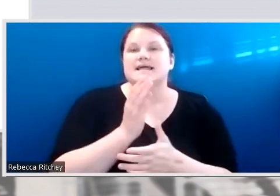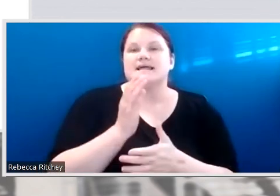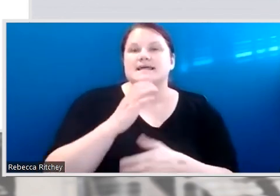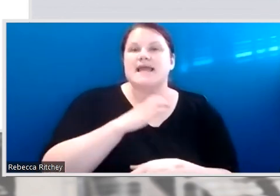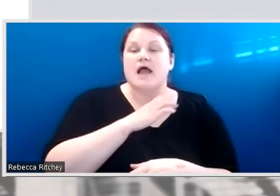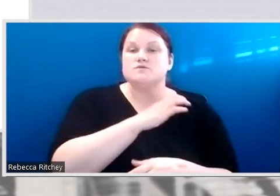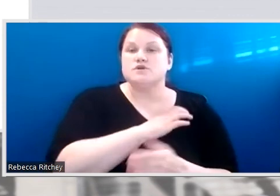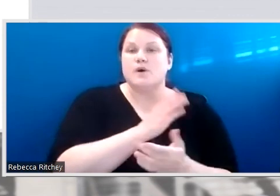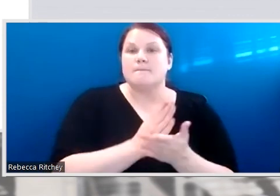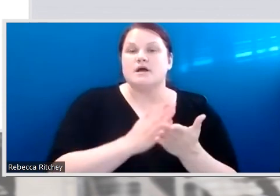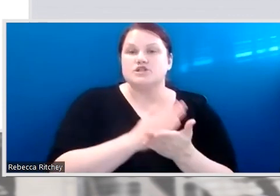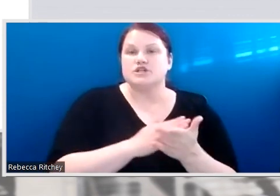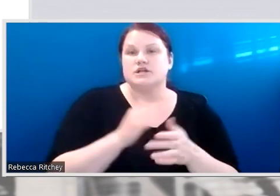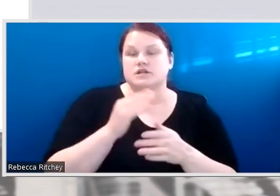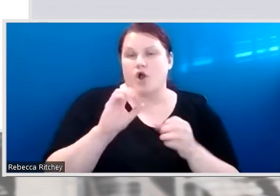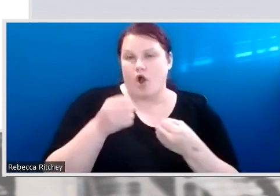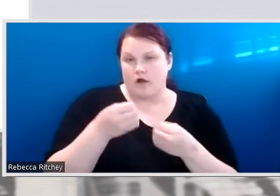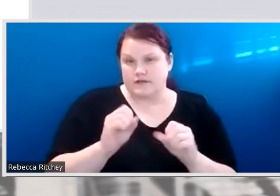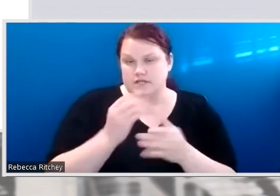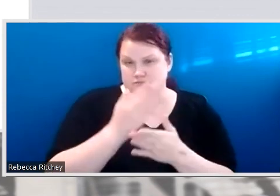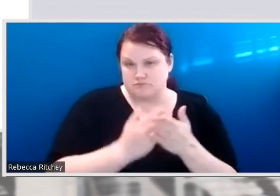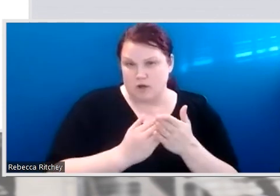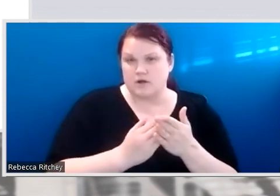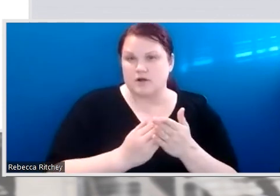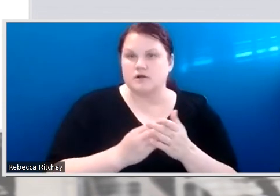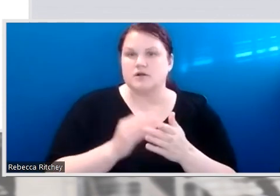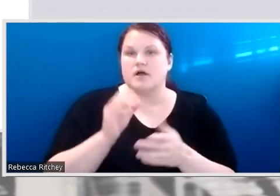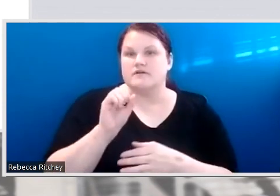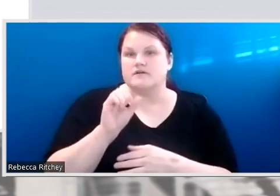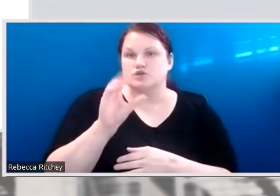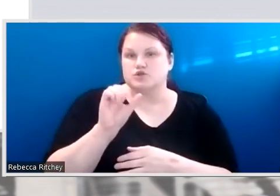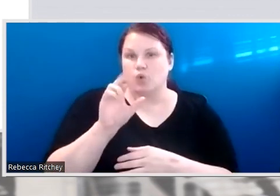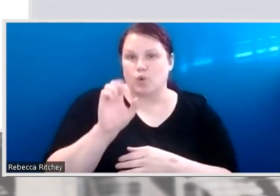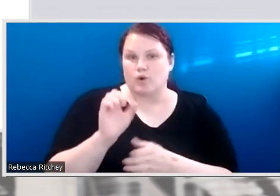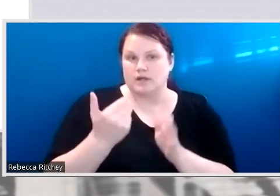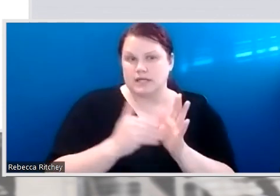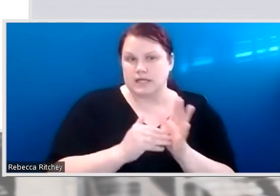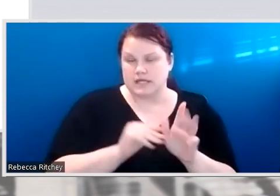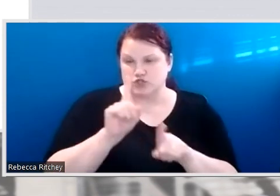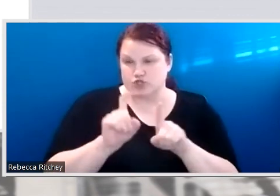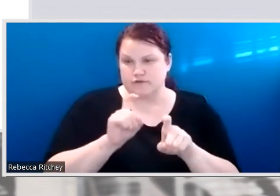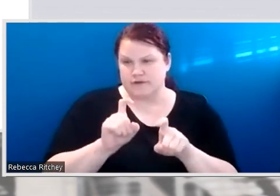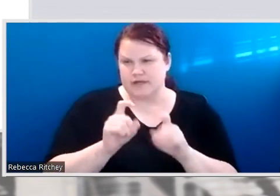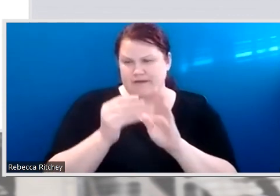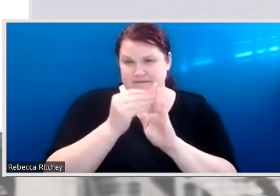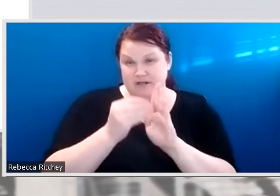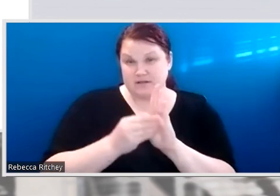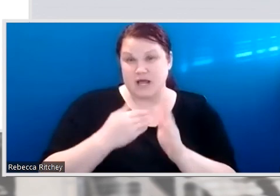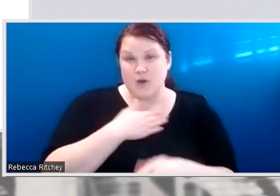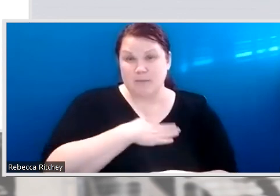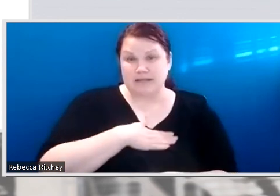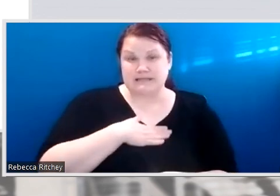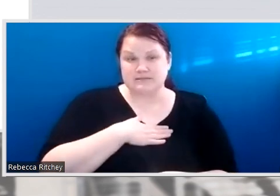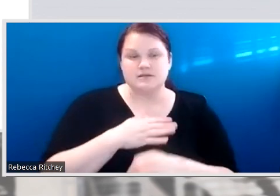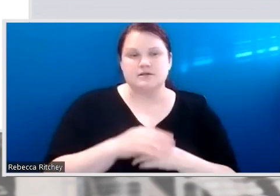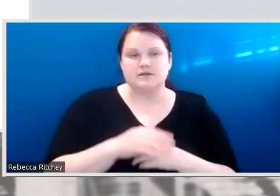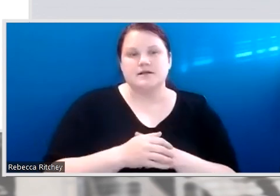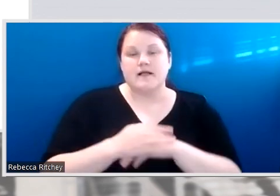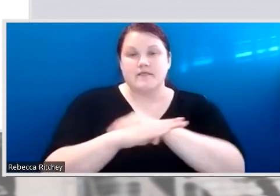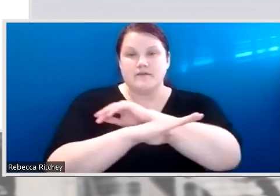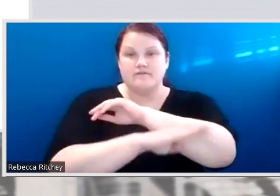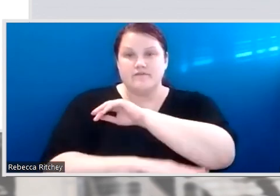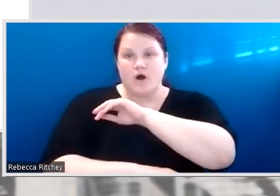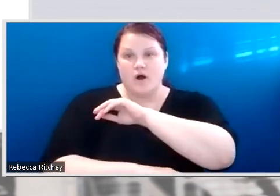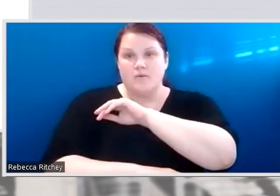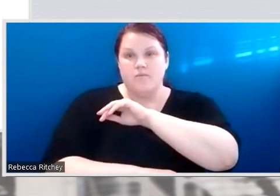part of the process too for scoring, so they can be a great resource. Again, the survey, please feel free to fill that out. And then in the fall, we're going to be coming